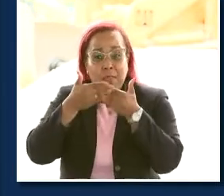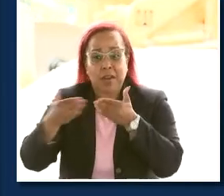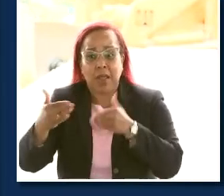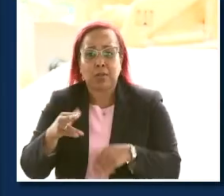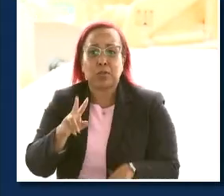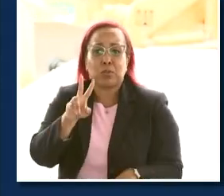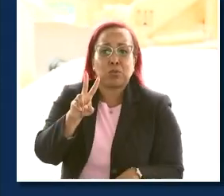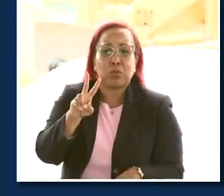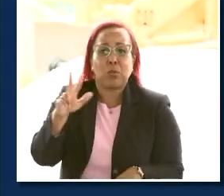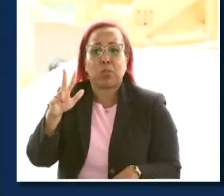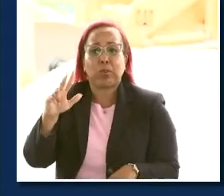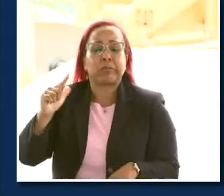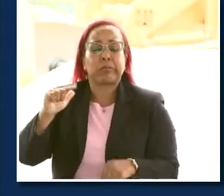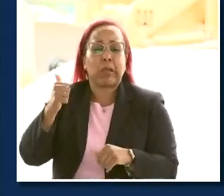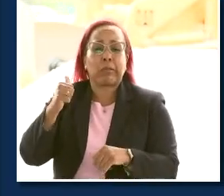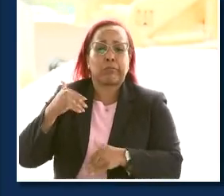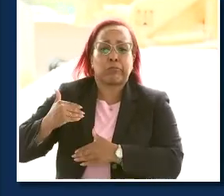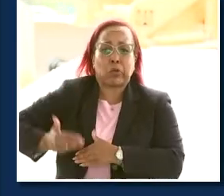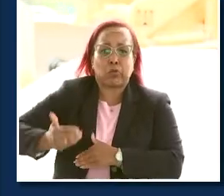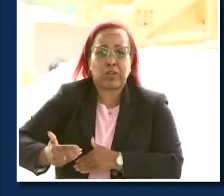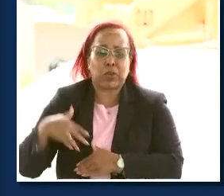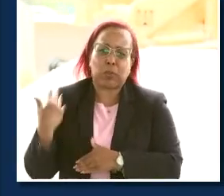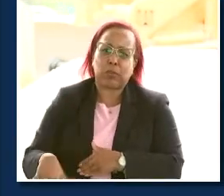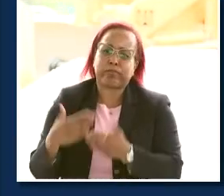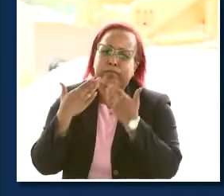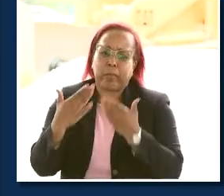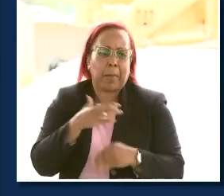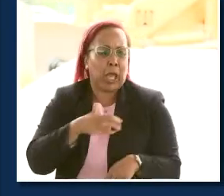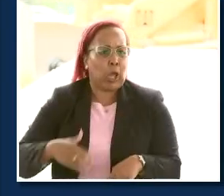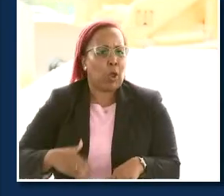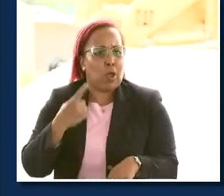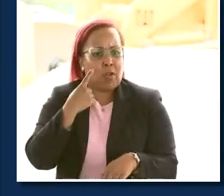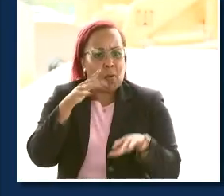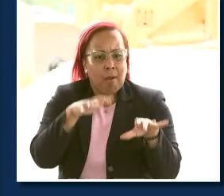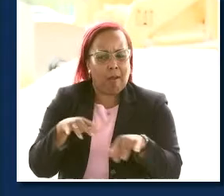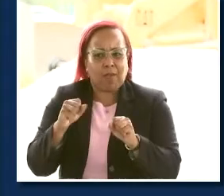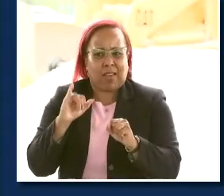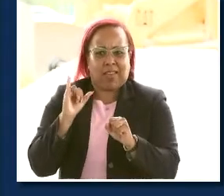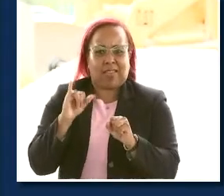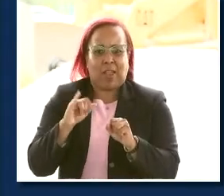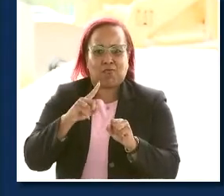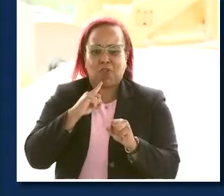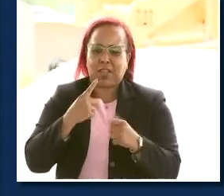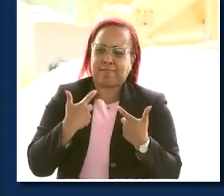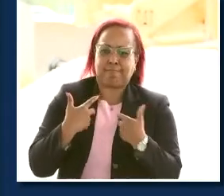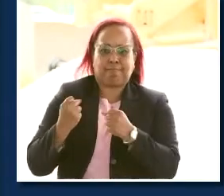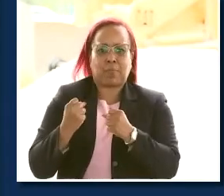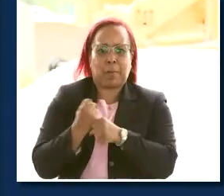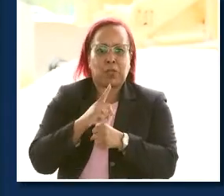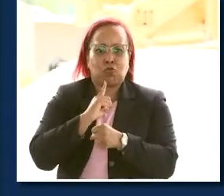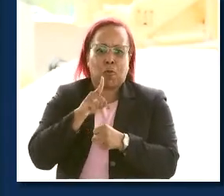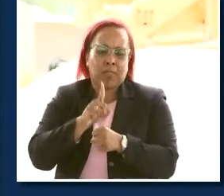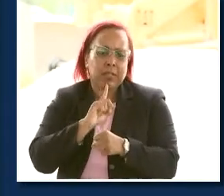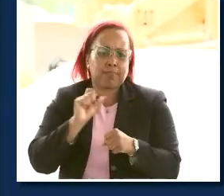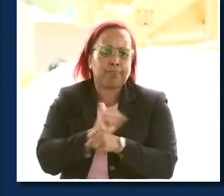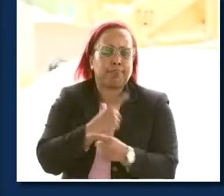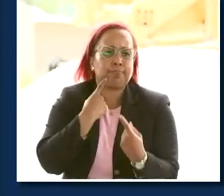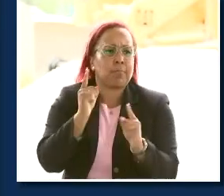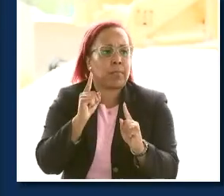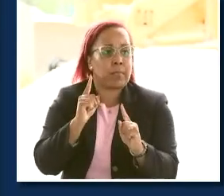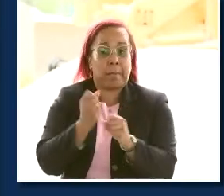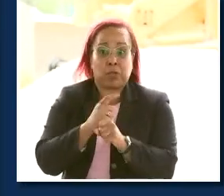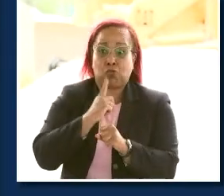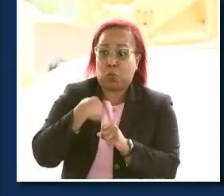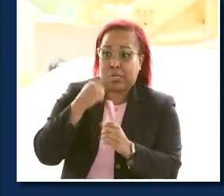2, 3, 10 generations. I'm so appreciative to the mayor for having the gumption to make sure this got done, to make sure we